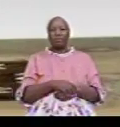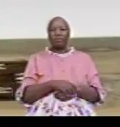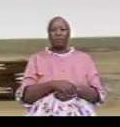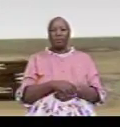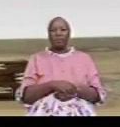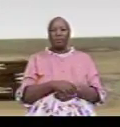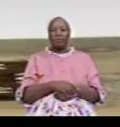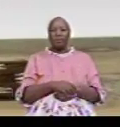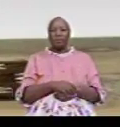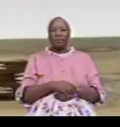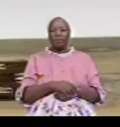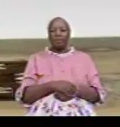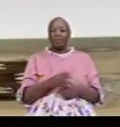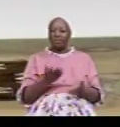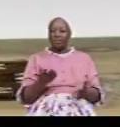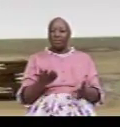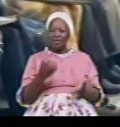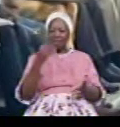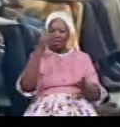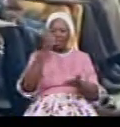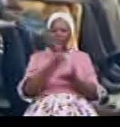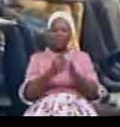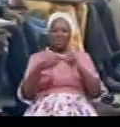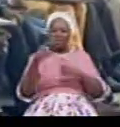That's all the amen you can give.